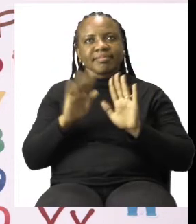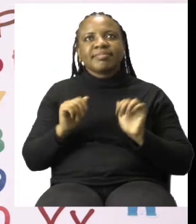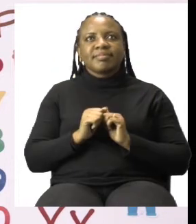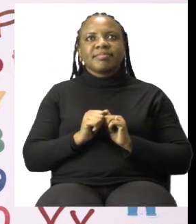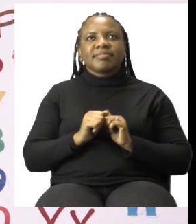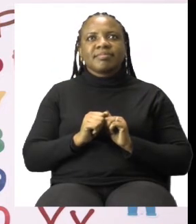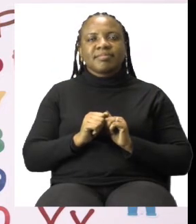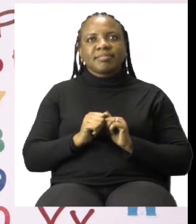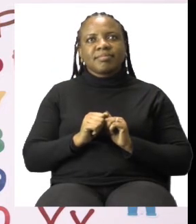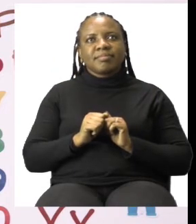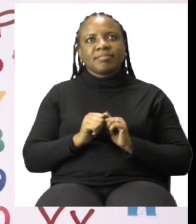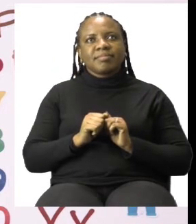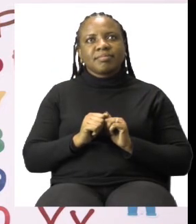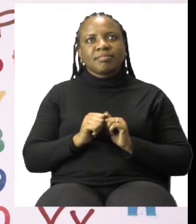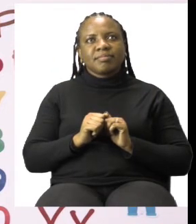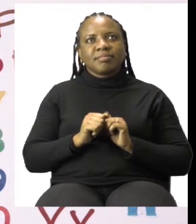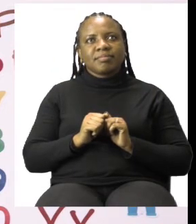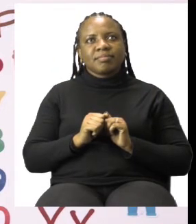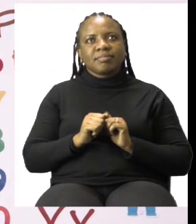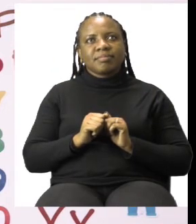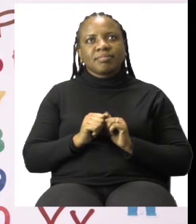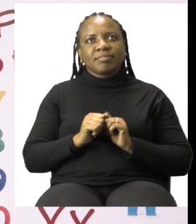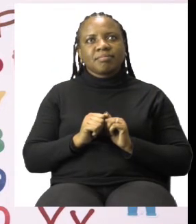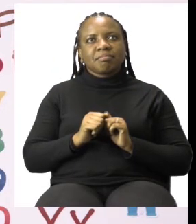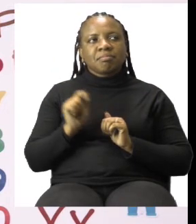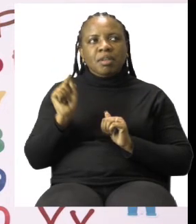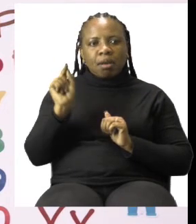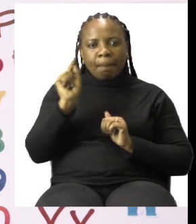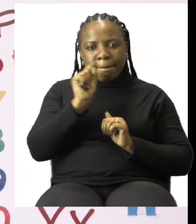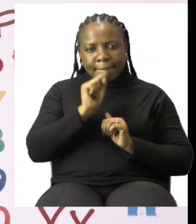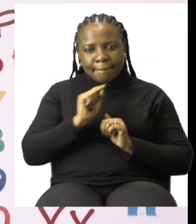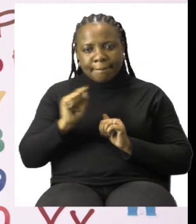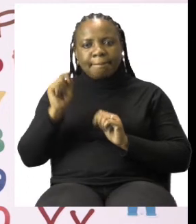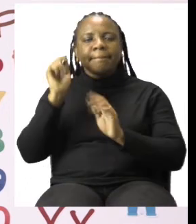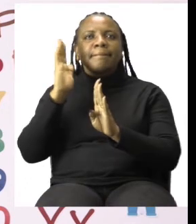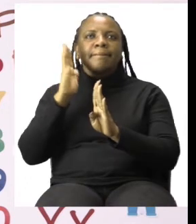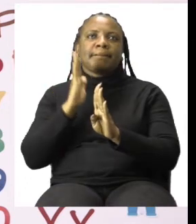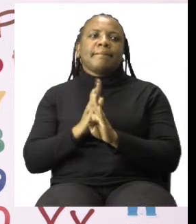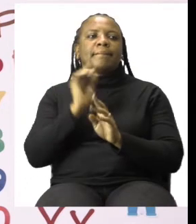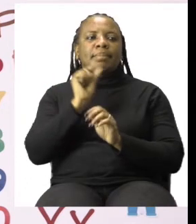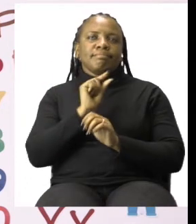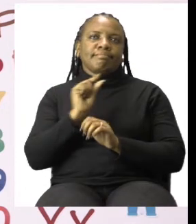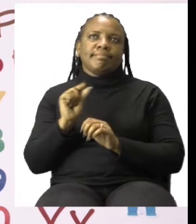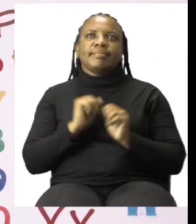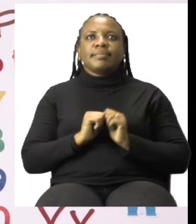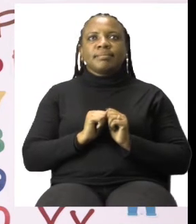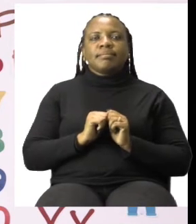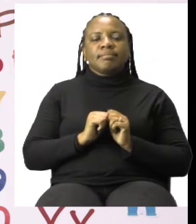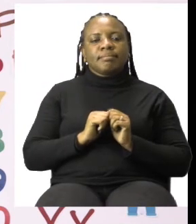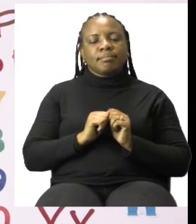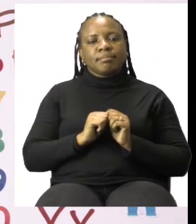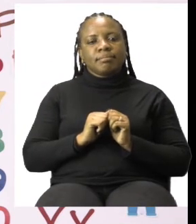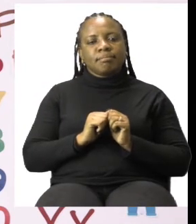also, when you're circling, make sure you are circling the exact words. So take your time with this exercise. For the